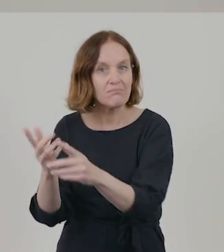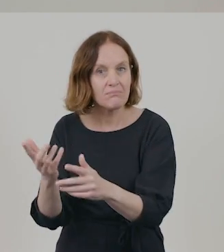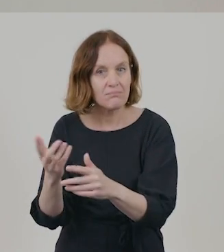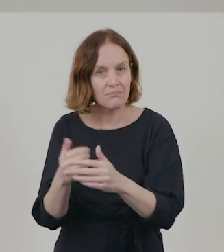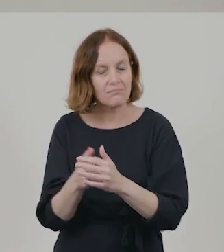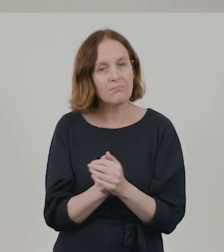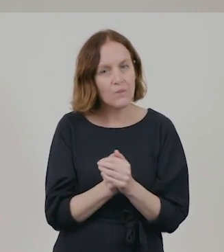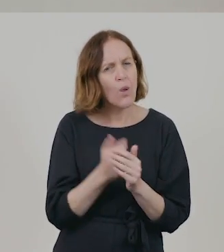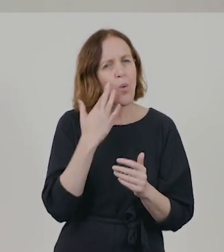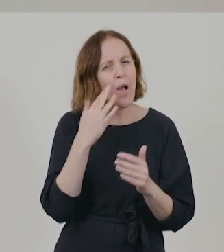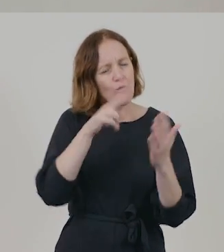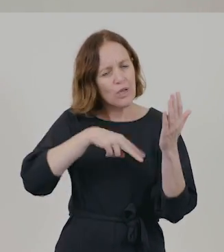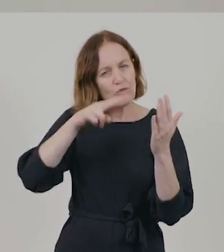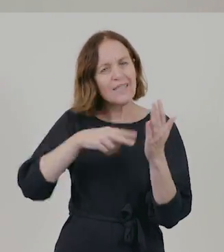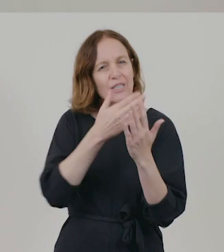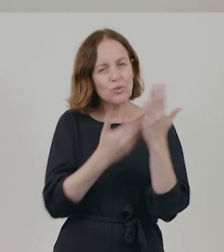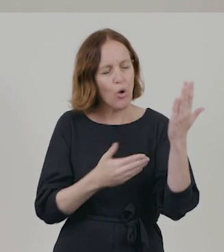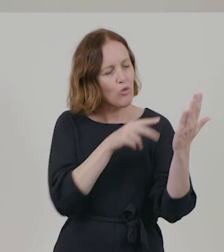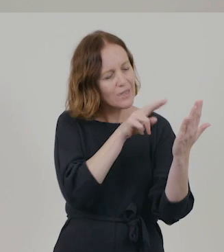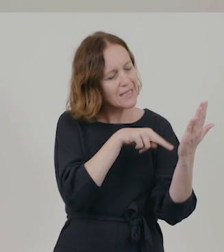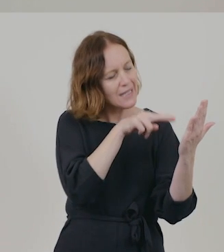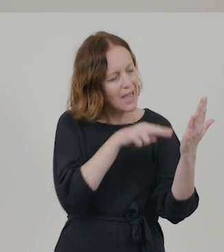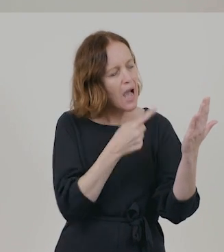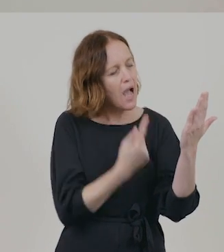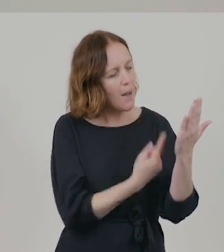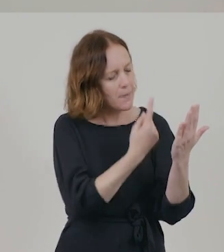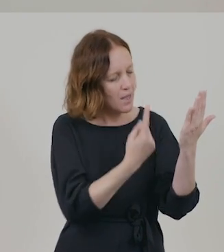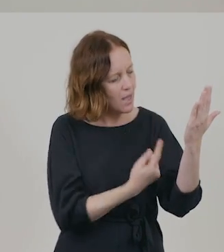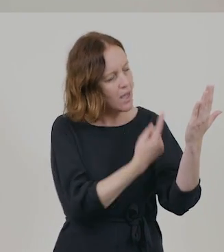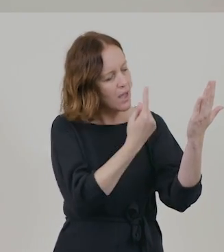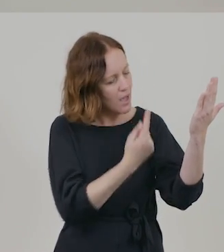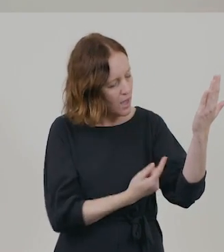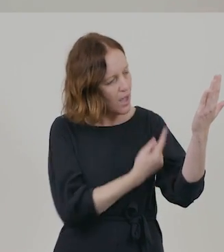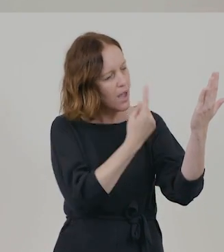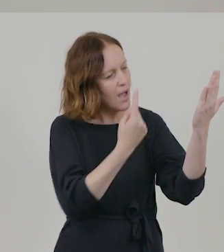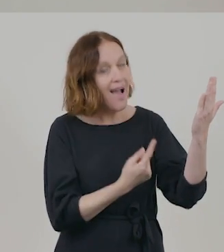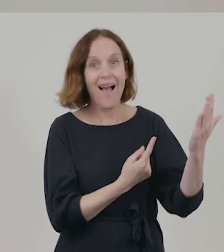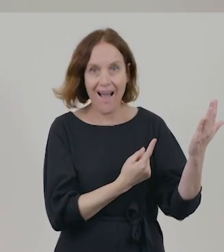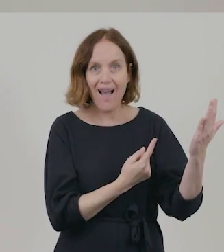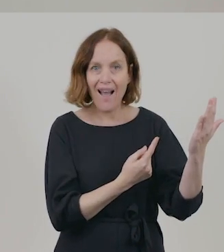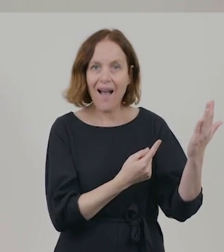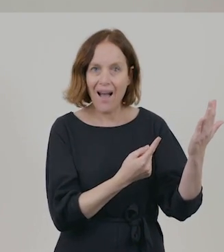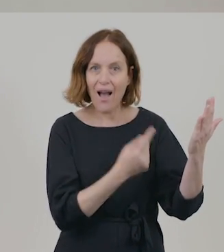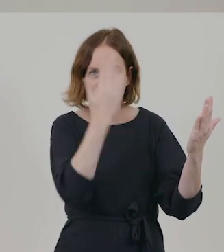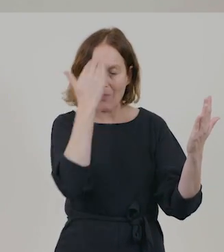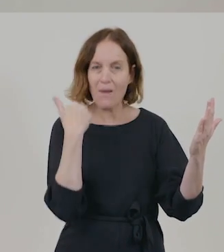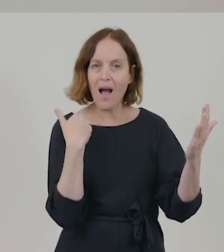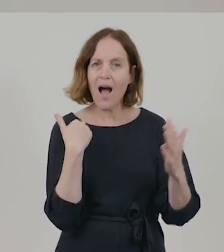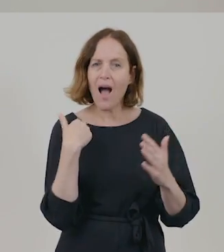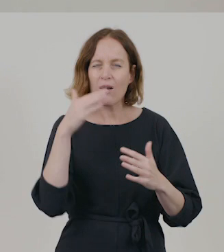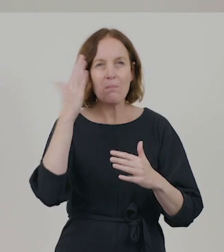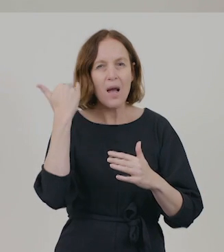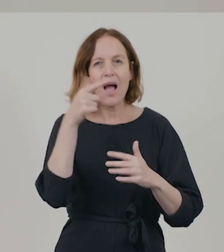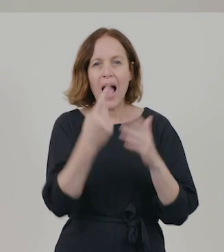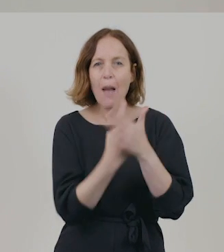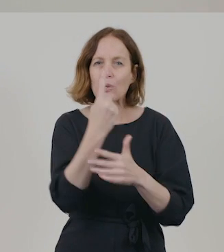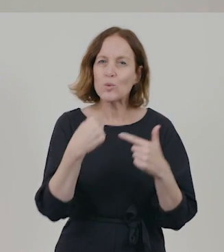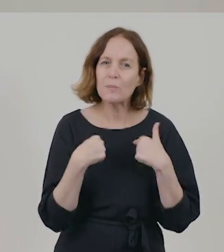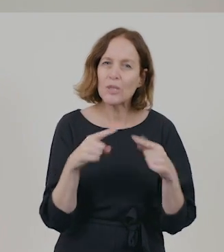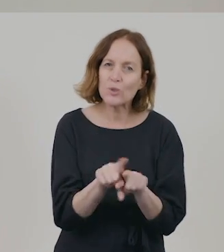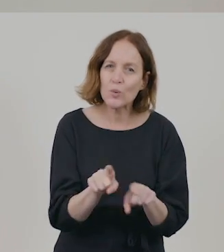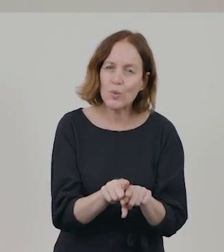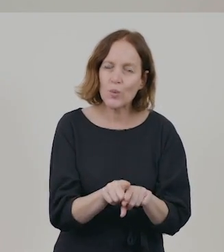I think my friend Sarah is going to be very happy with her drawing. Today we read a book, I Am, a Rosie and Wallace